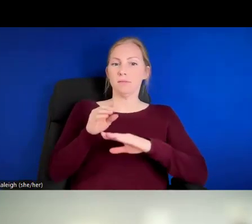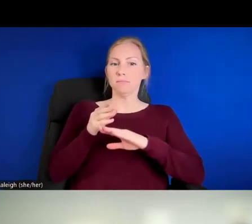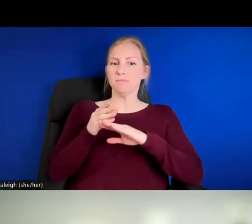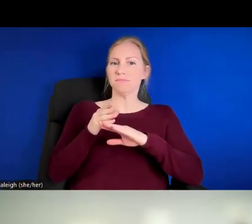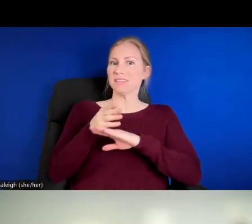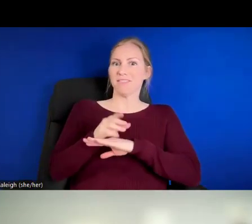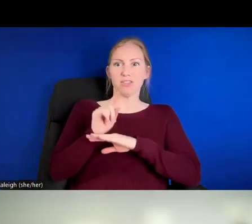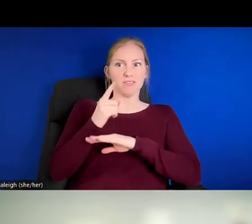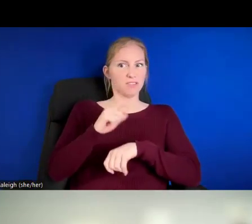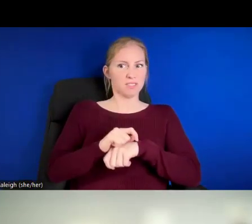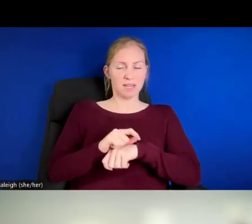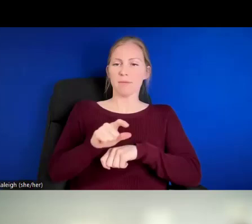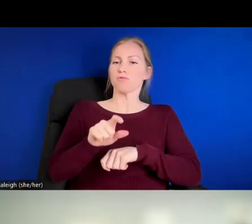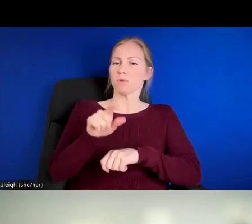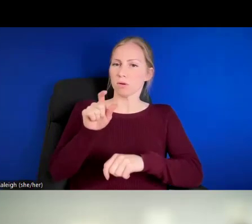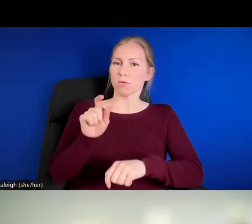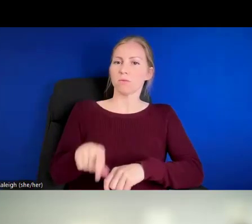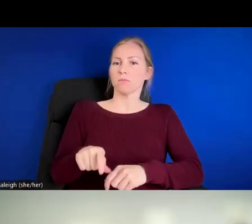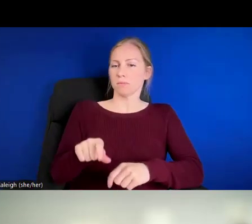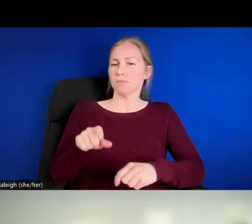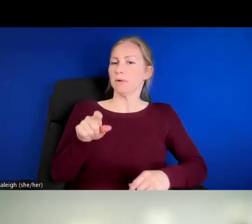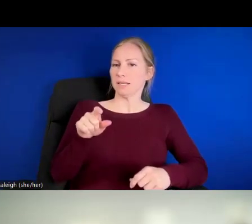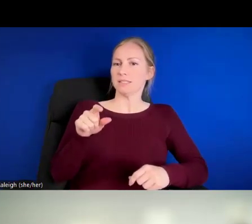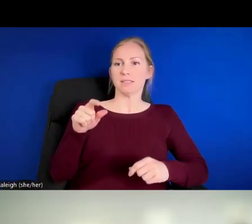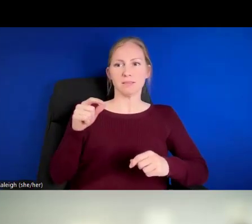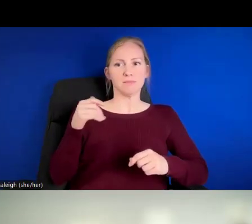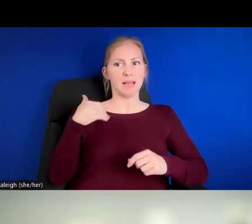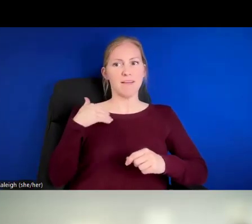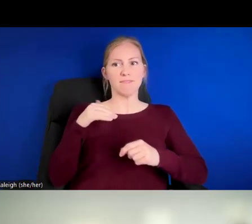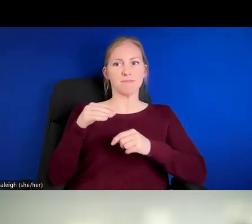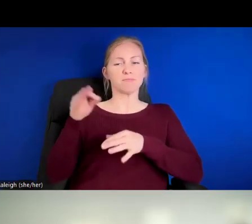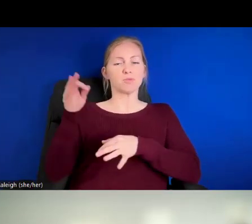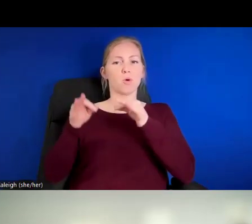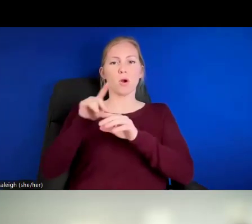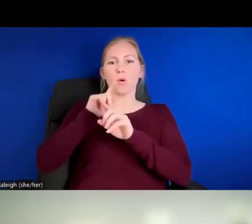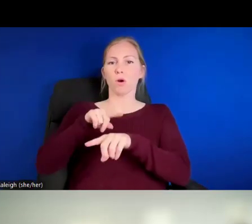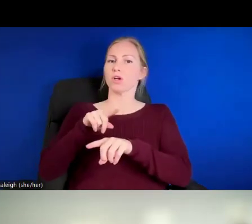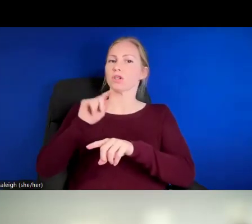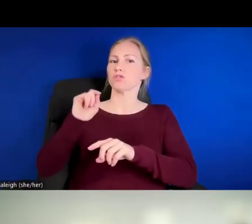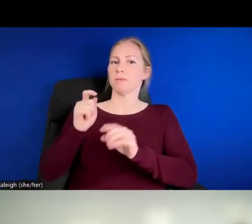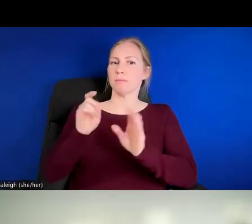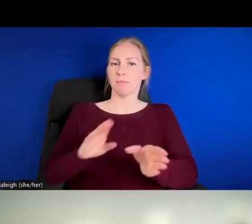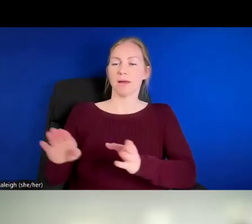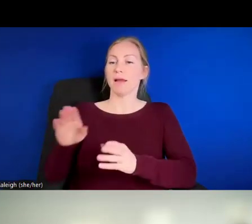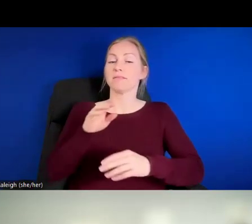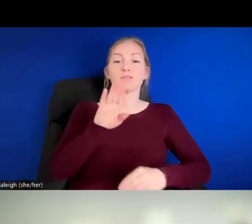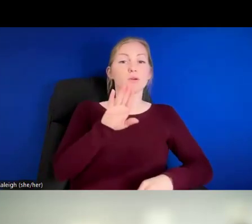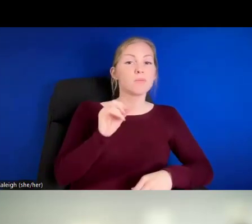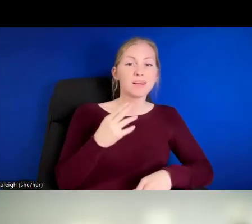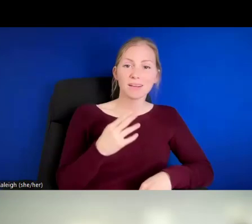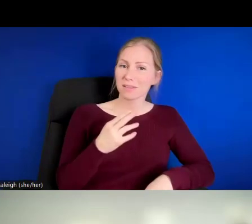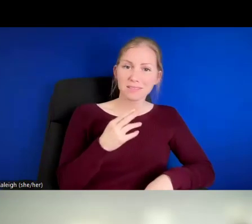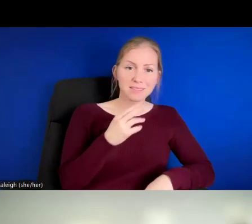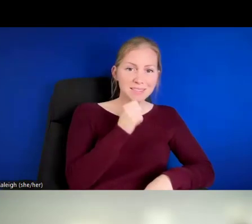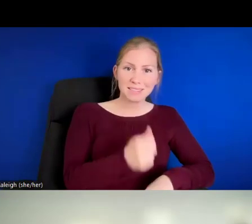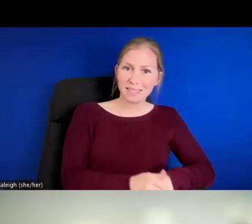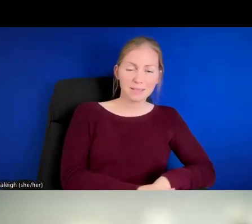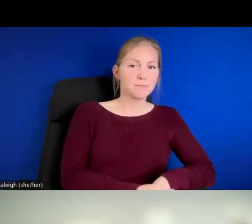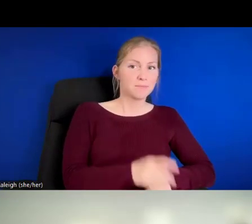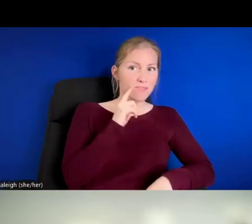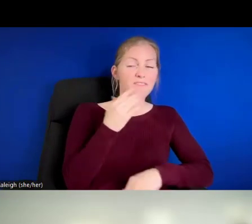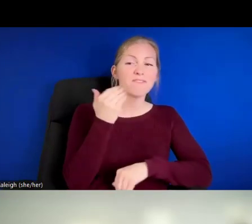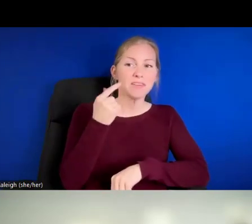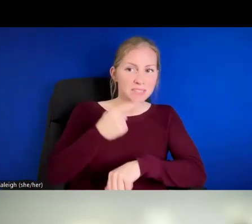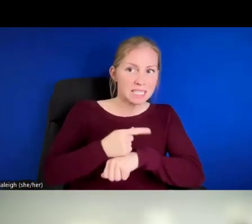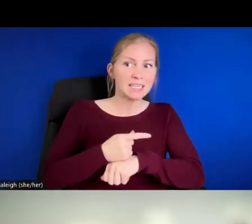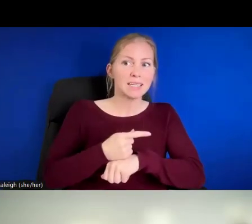time, you must seek a court-ordered treatment plan. Bridgewater did not do that for 15